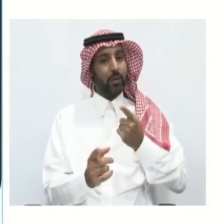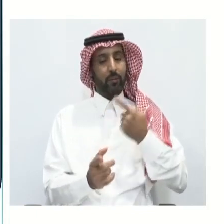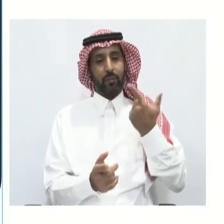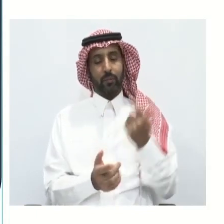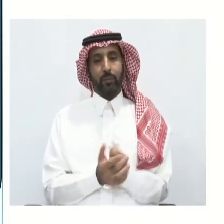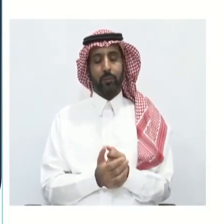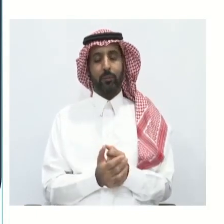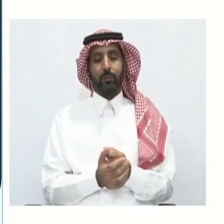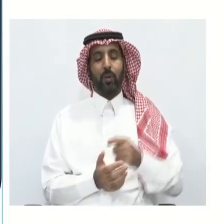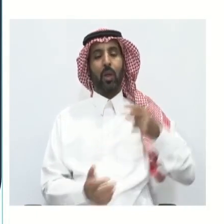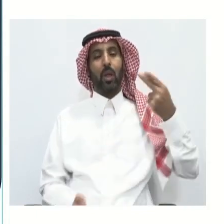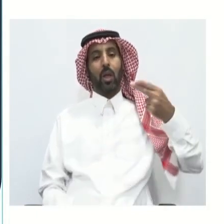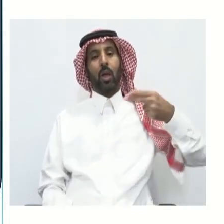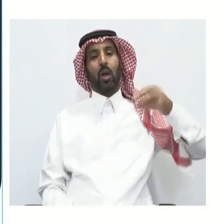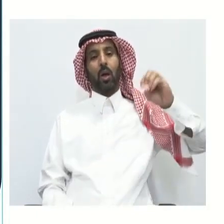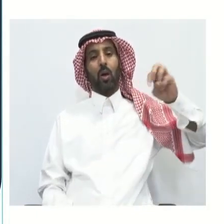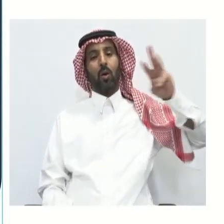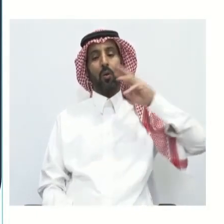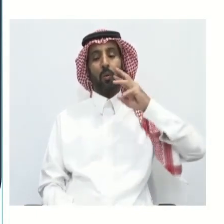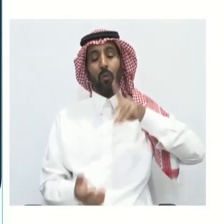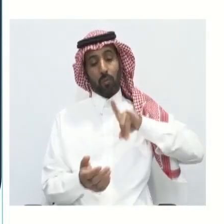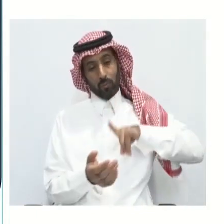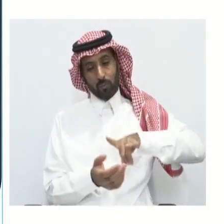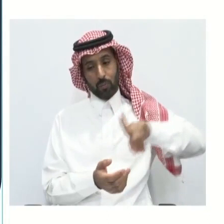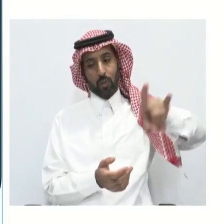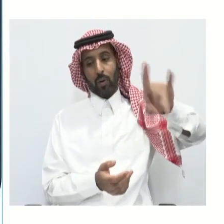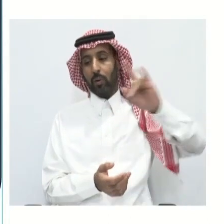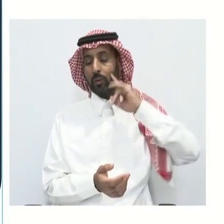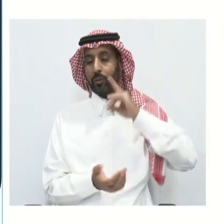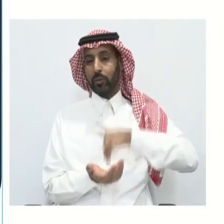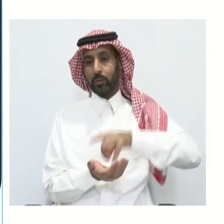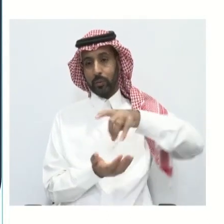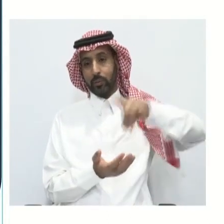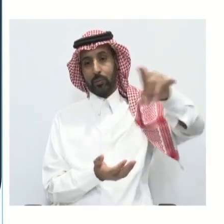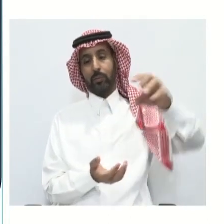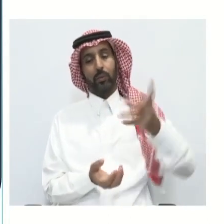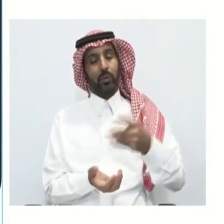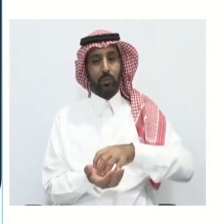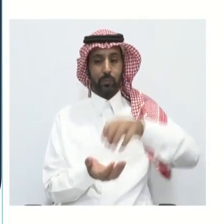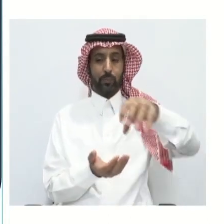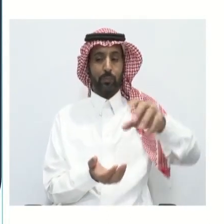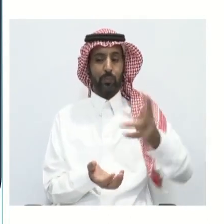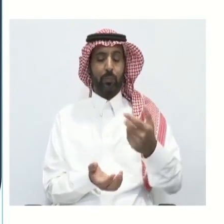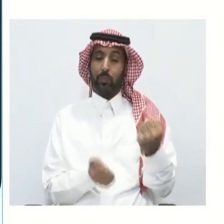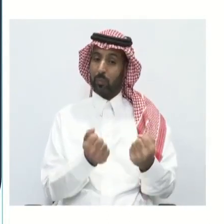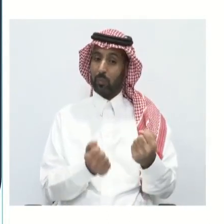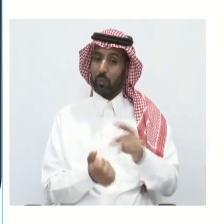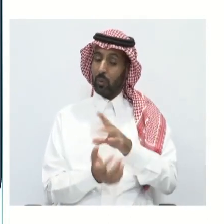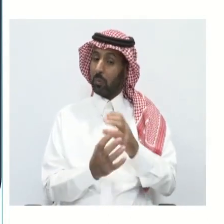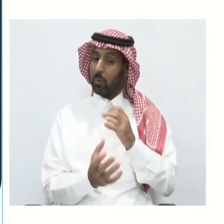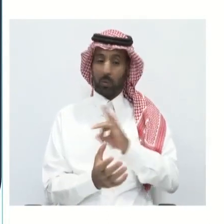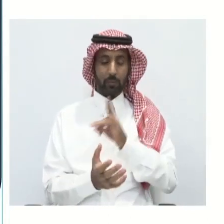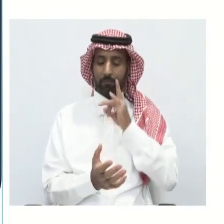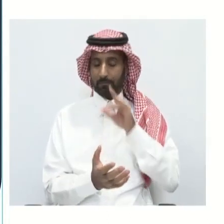We're going to go by plane. So you're asking about the method of going. What what vehicle we will be